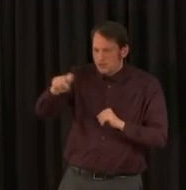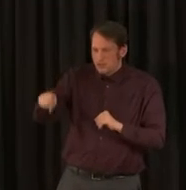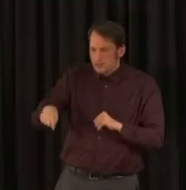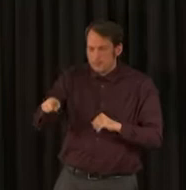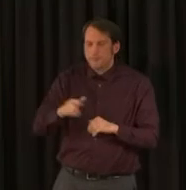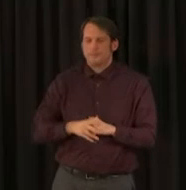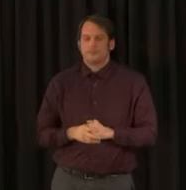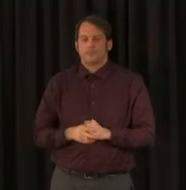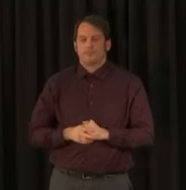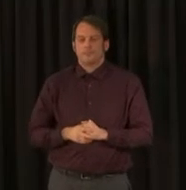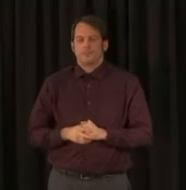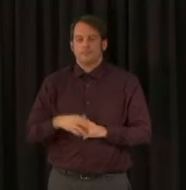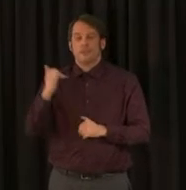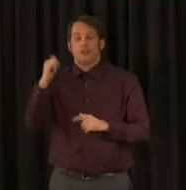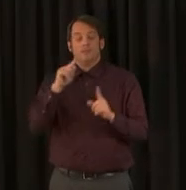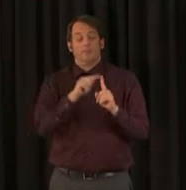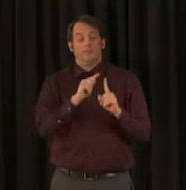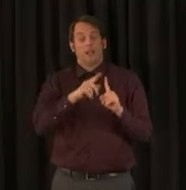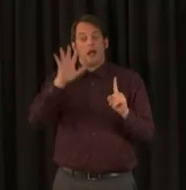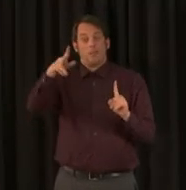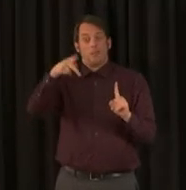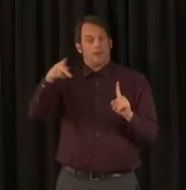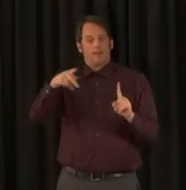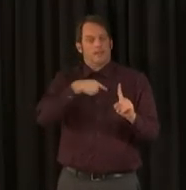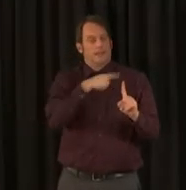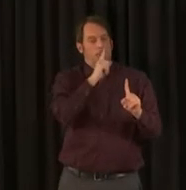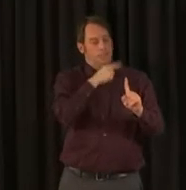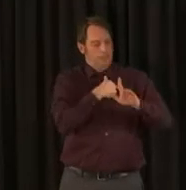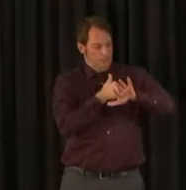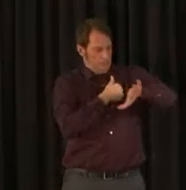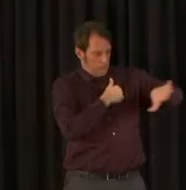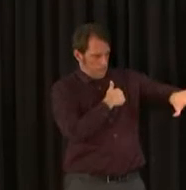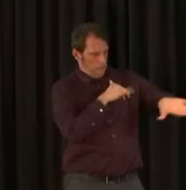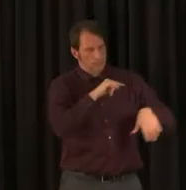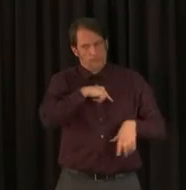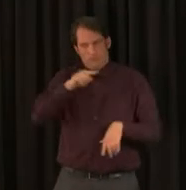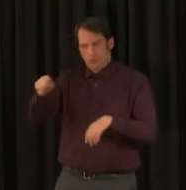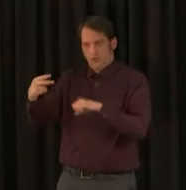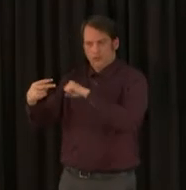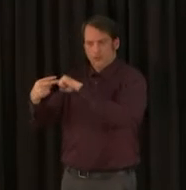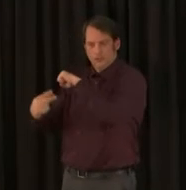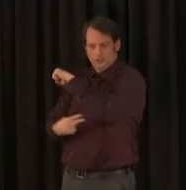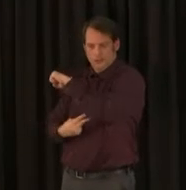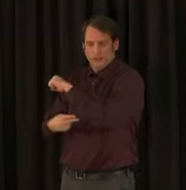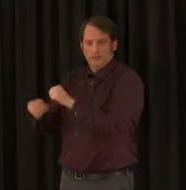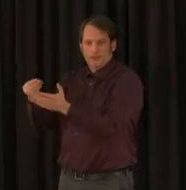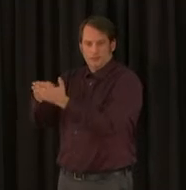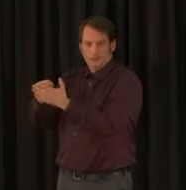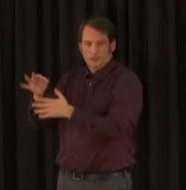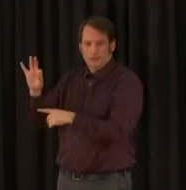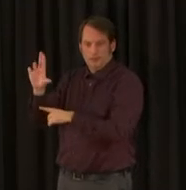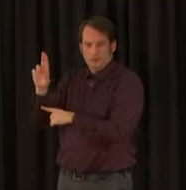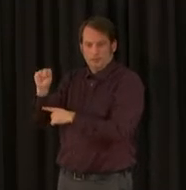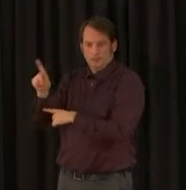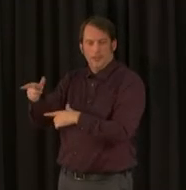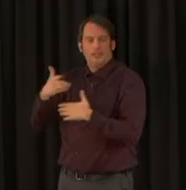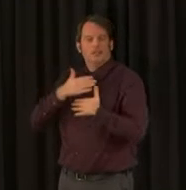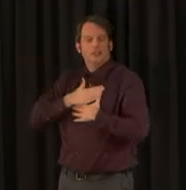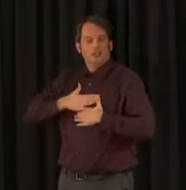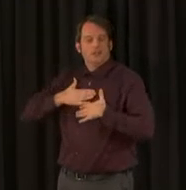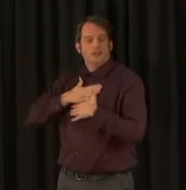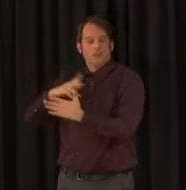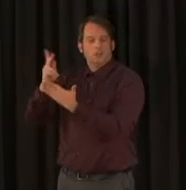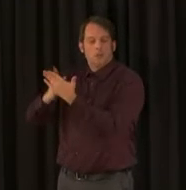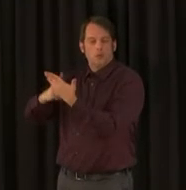PPP, but related to the Bridge Fund, and in particular the entertainment program under the Bridge Fund. So this